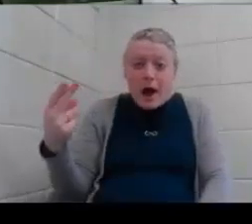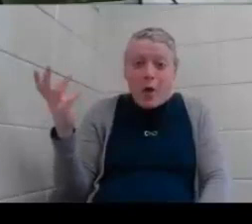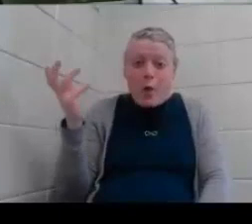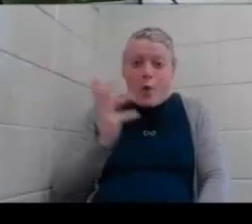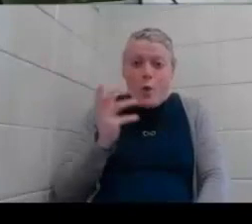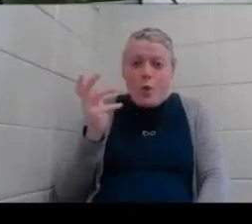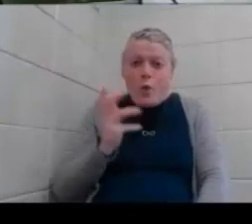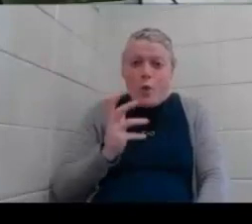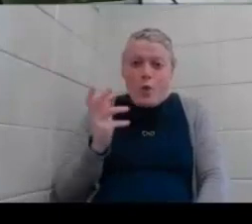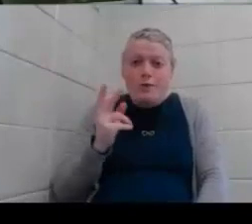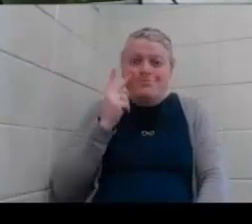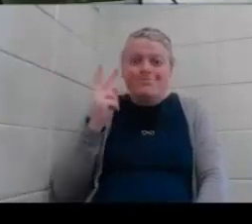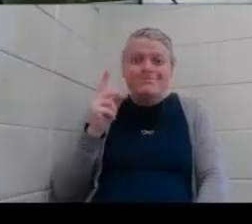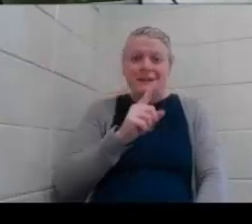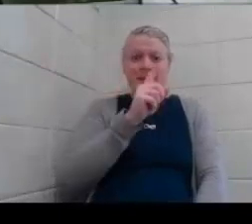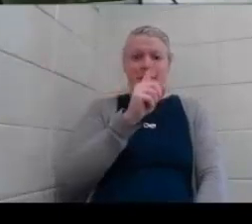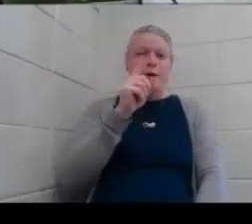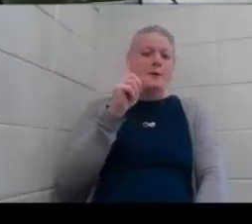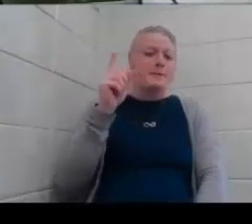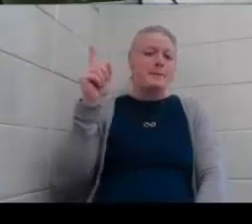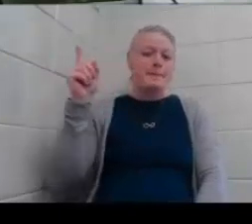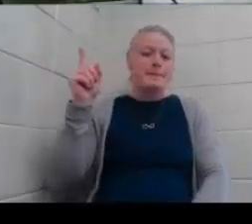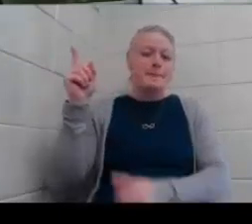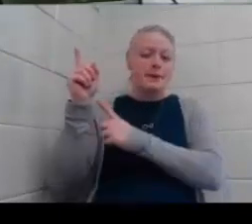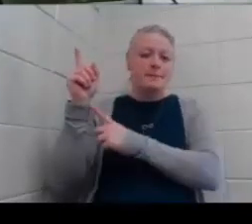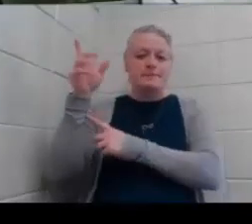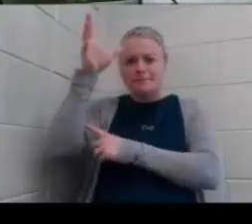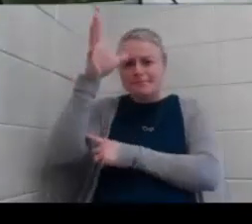miles per hour. Wow.